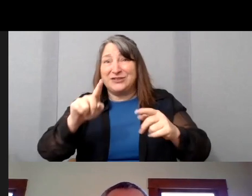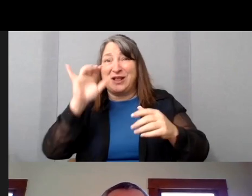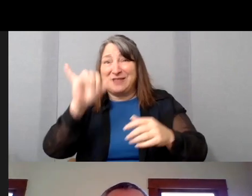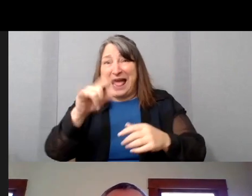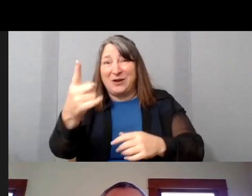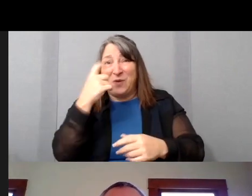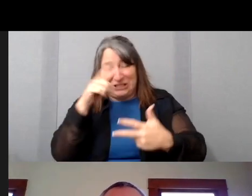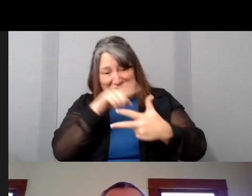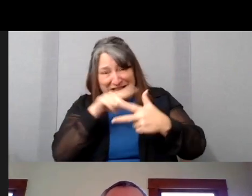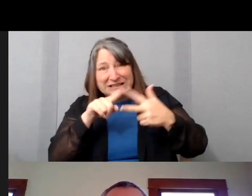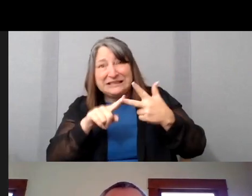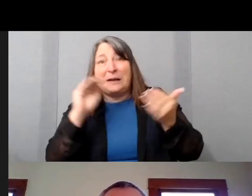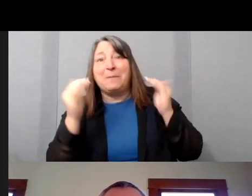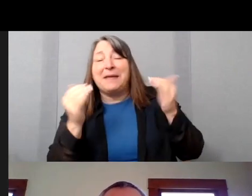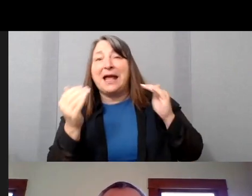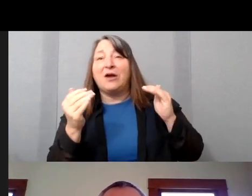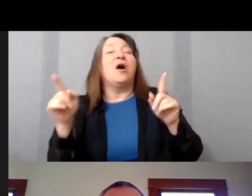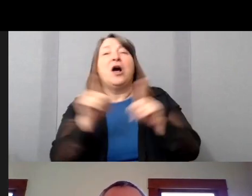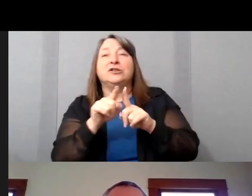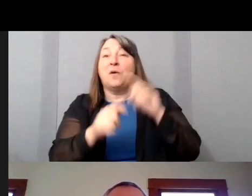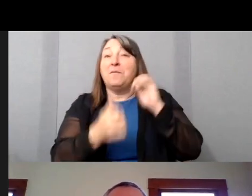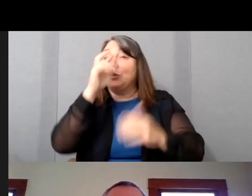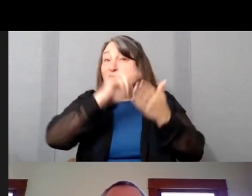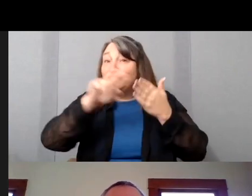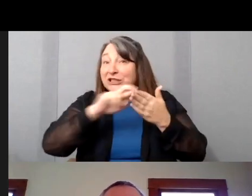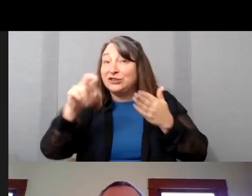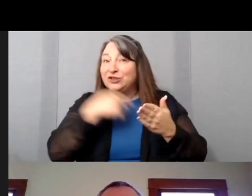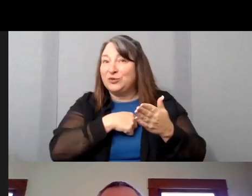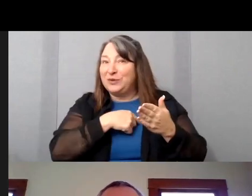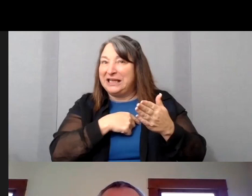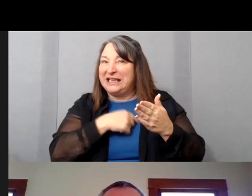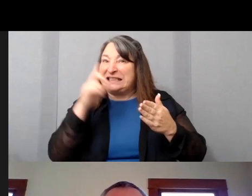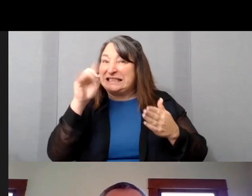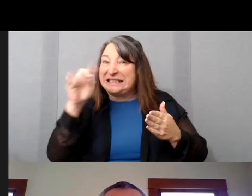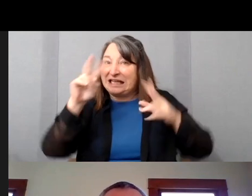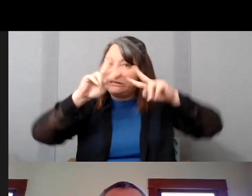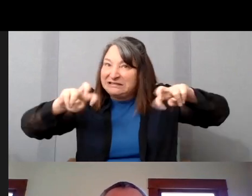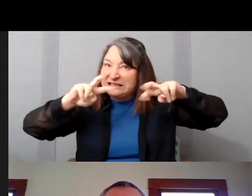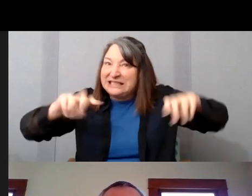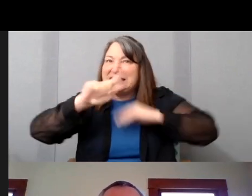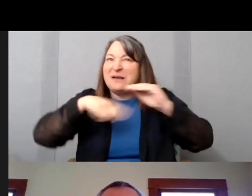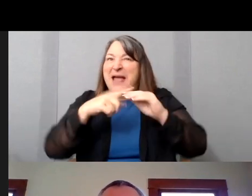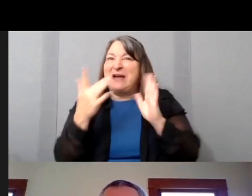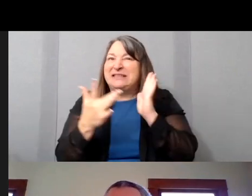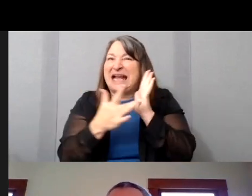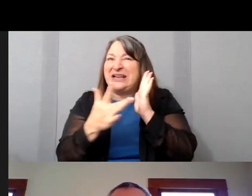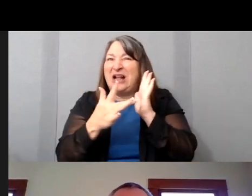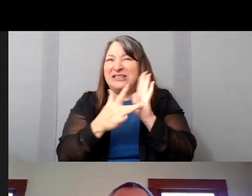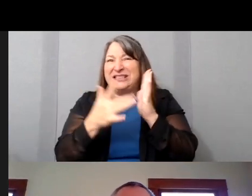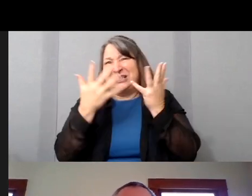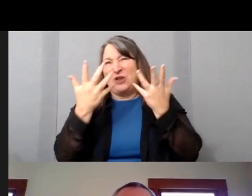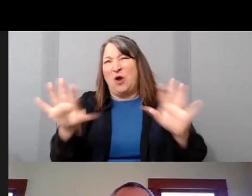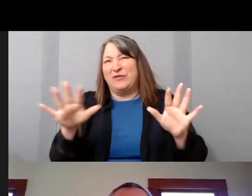also complicated by the fact that most of the research we looked at was about technology that has already been rendered kind of moot